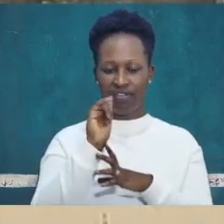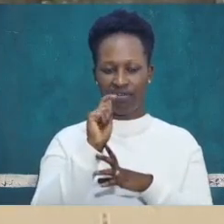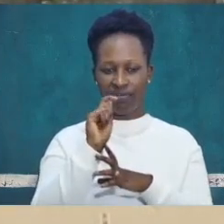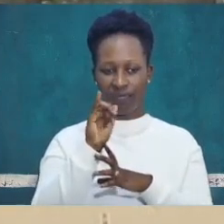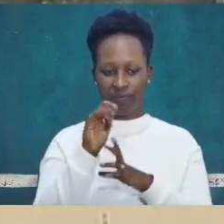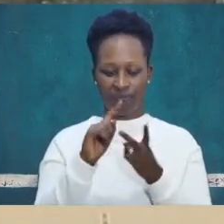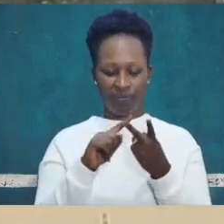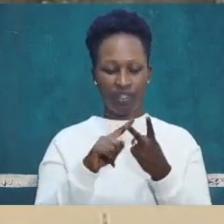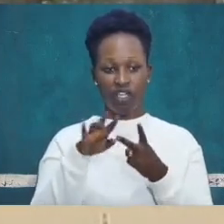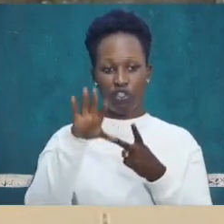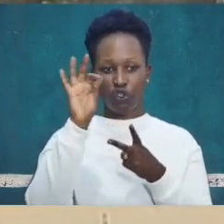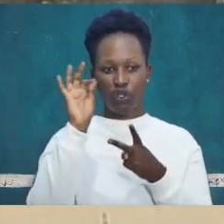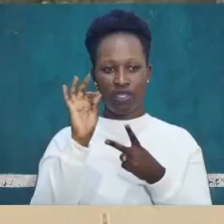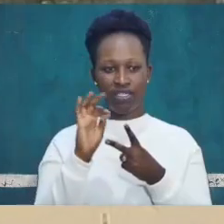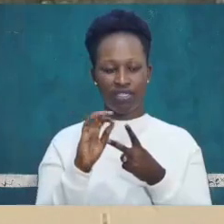choice,